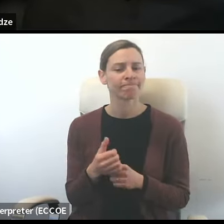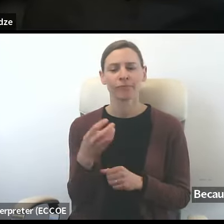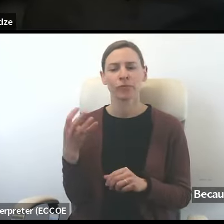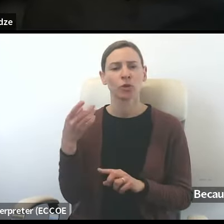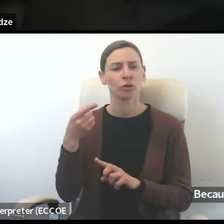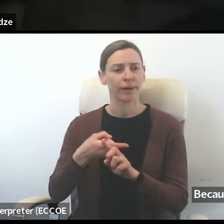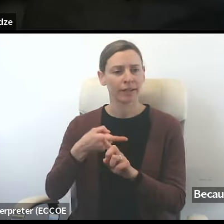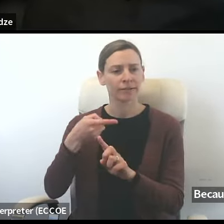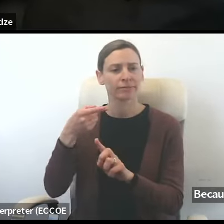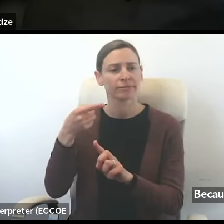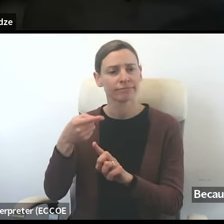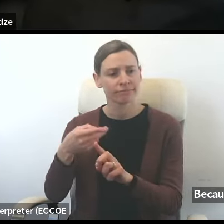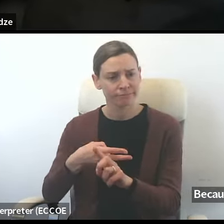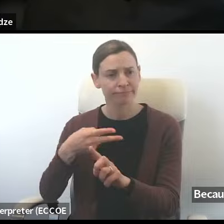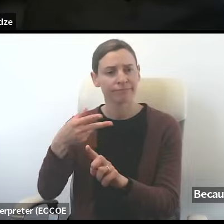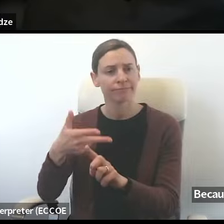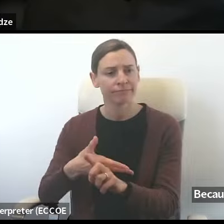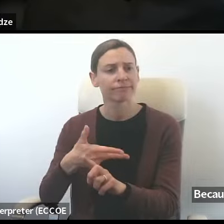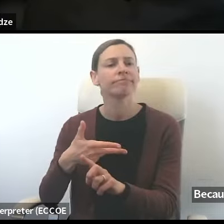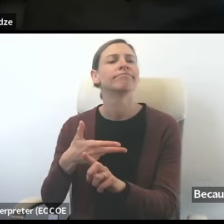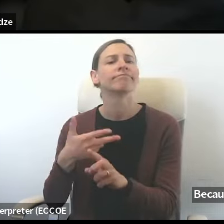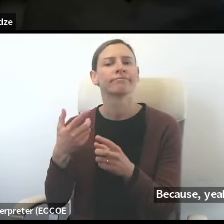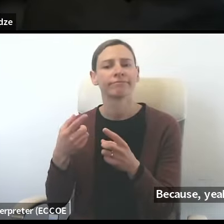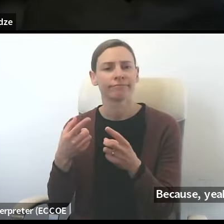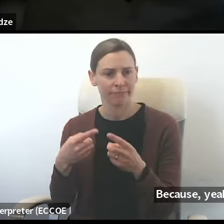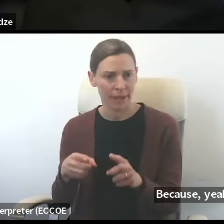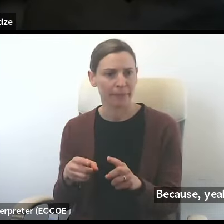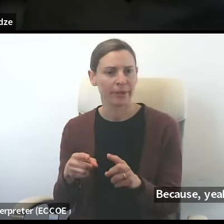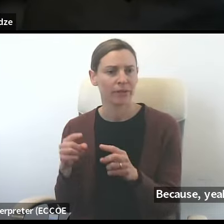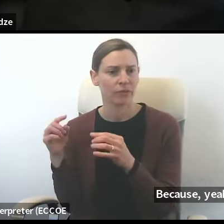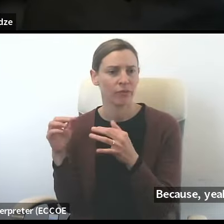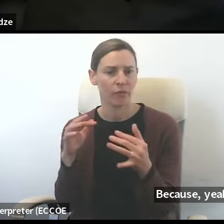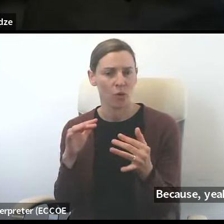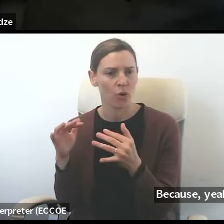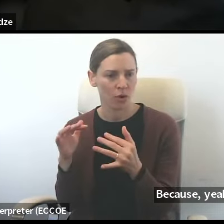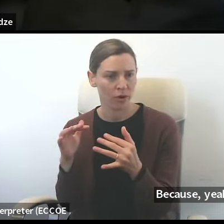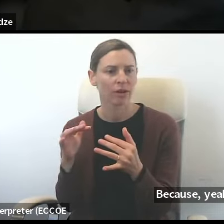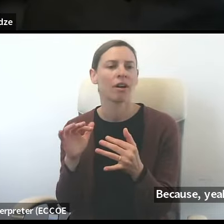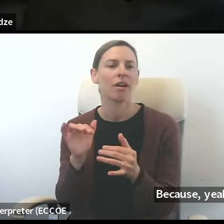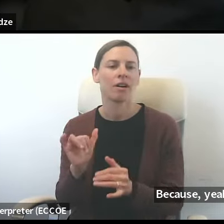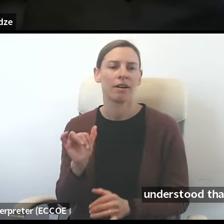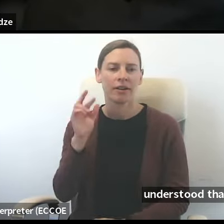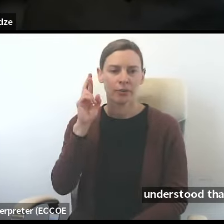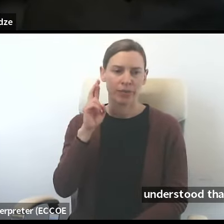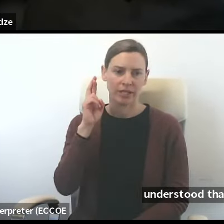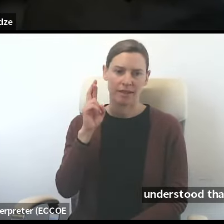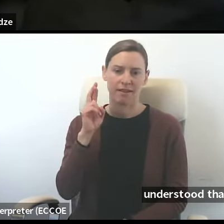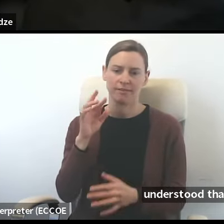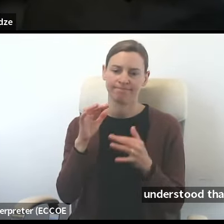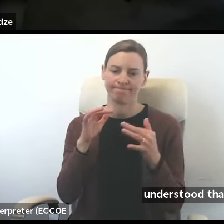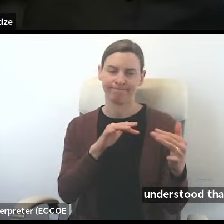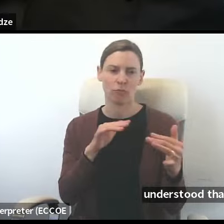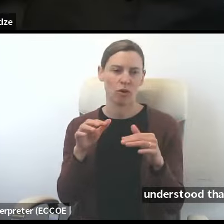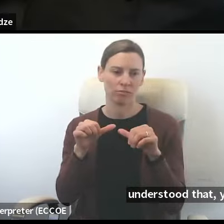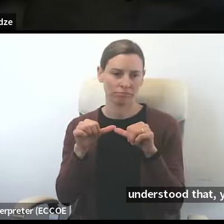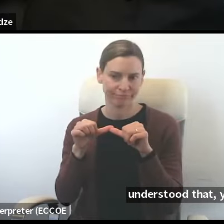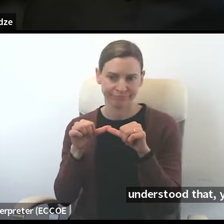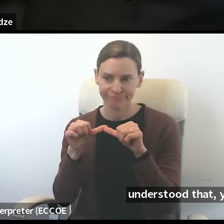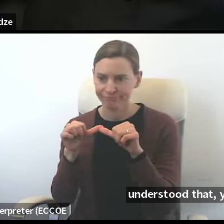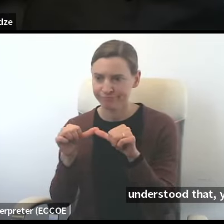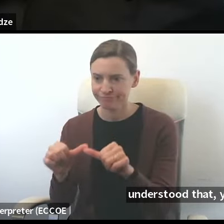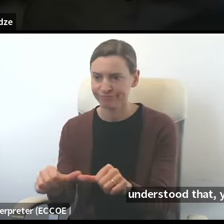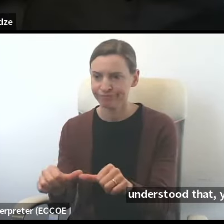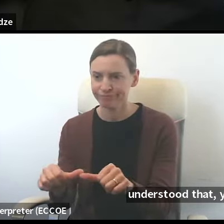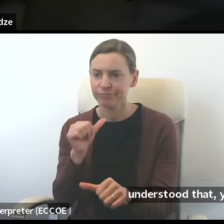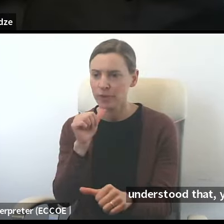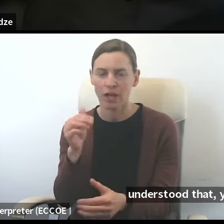the war, we understood that, you know, it's not going to end very soon. And we need to